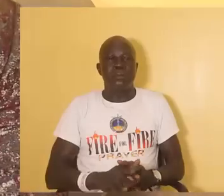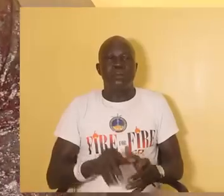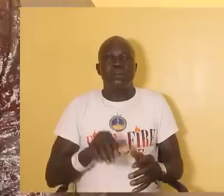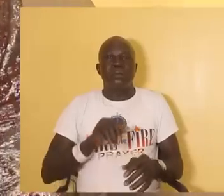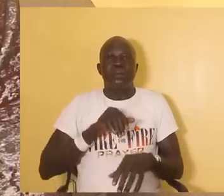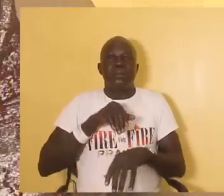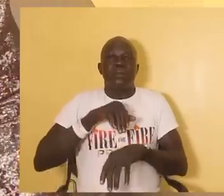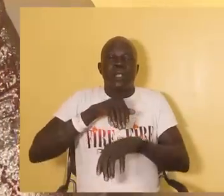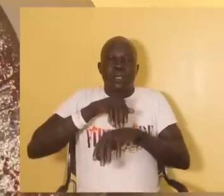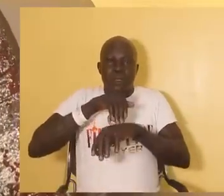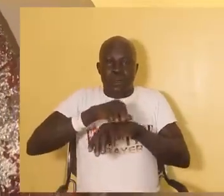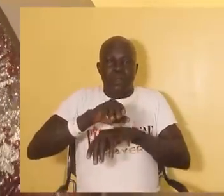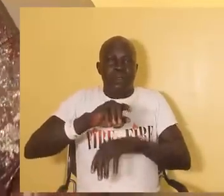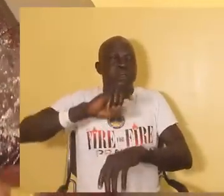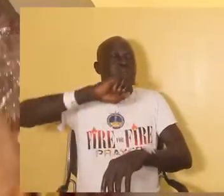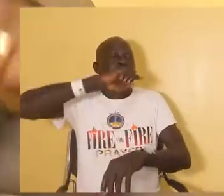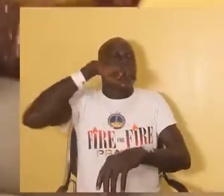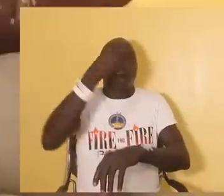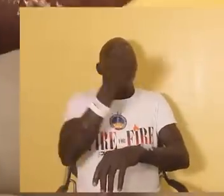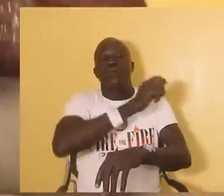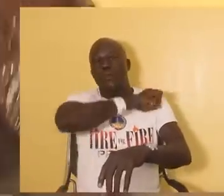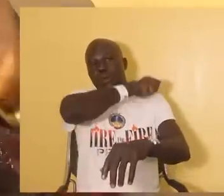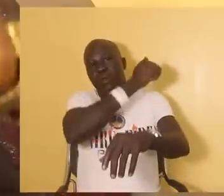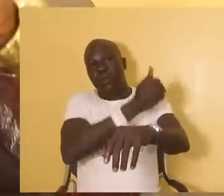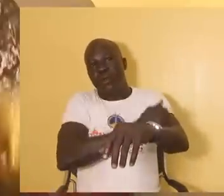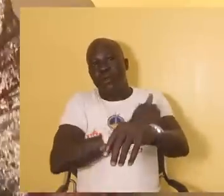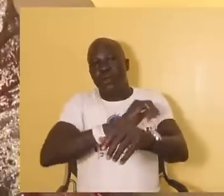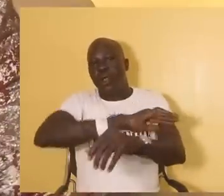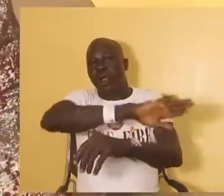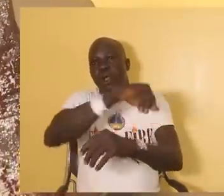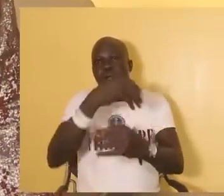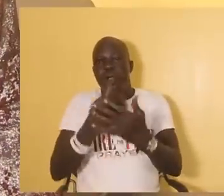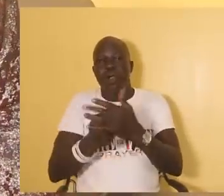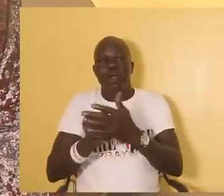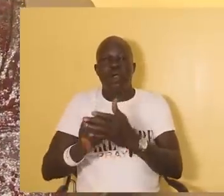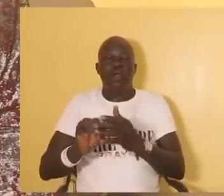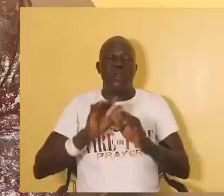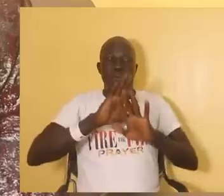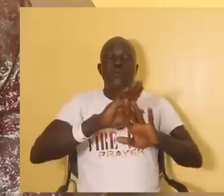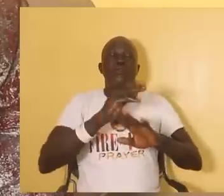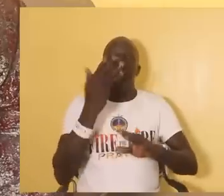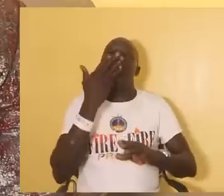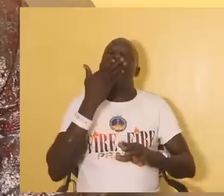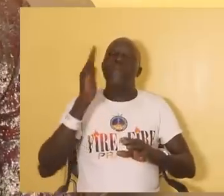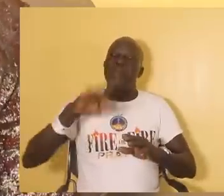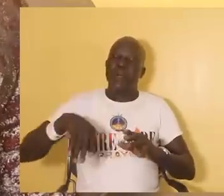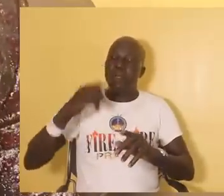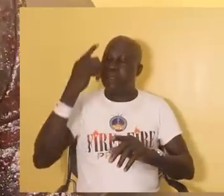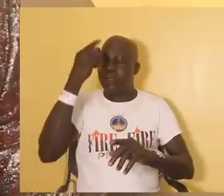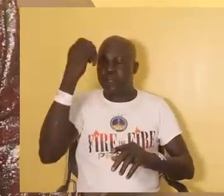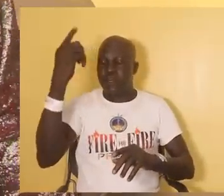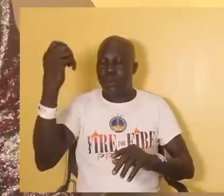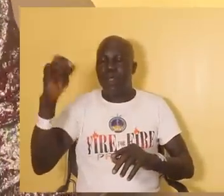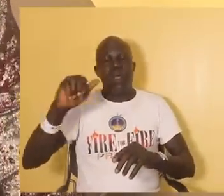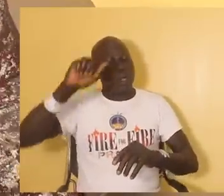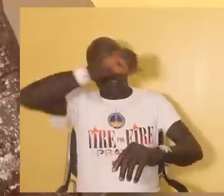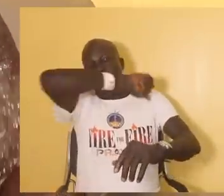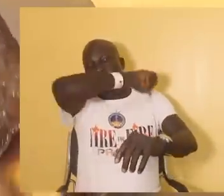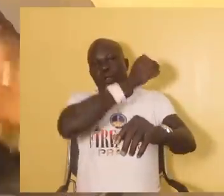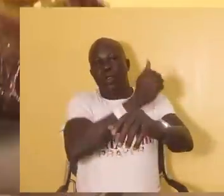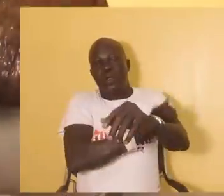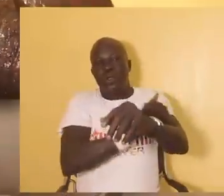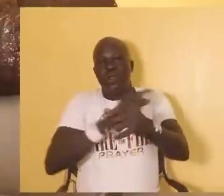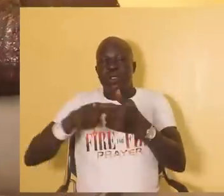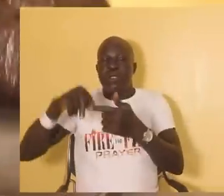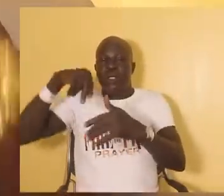Se jade I send forth authority gbogbo agbara na kala every forces of bad dream ase irakira authority of ni